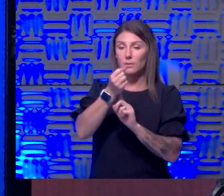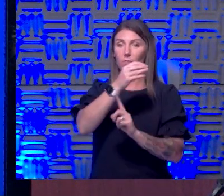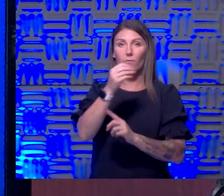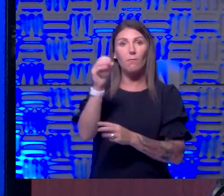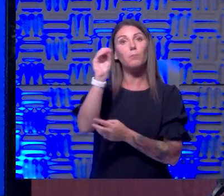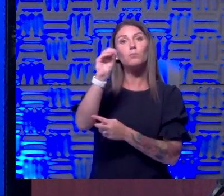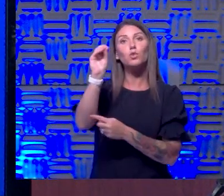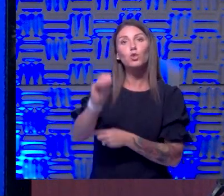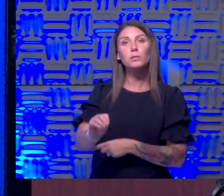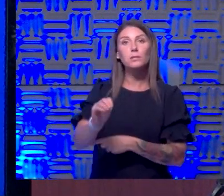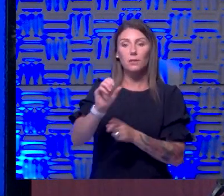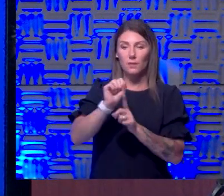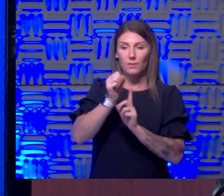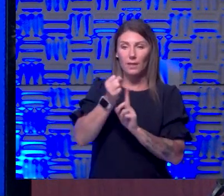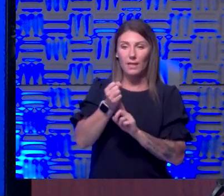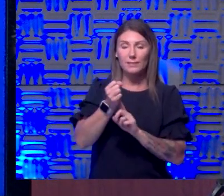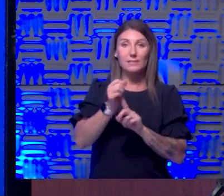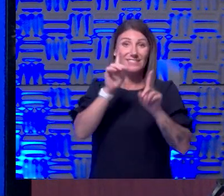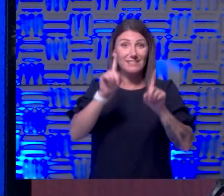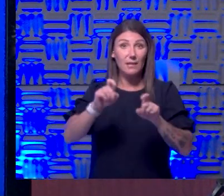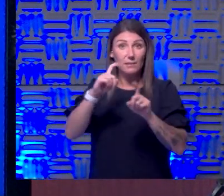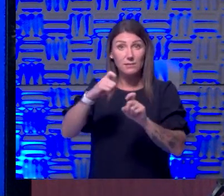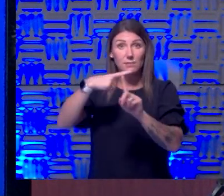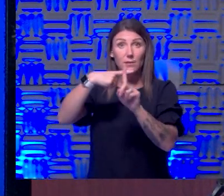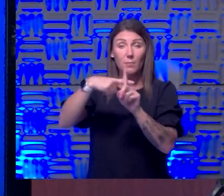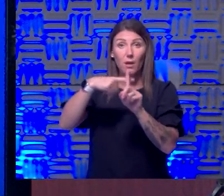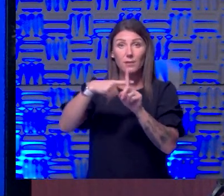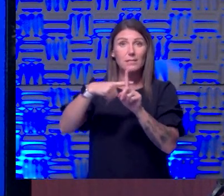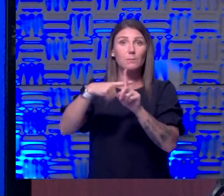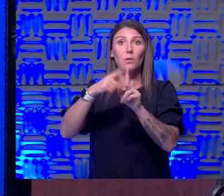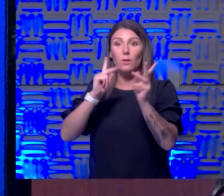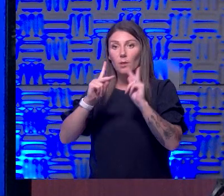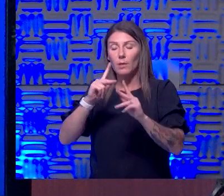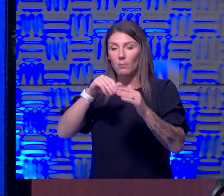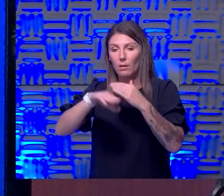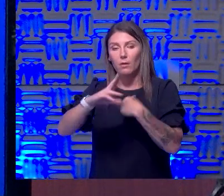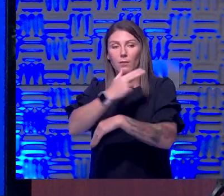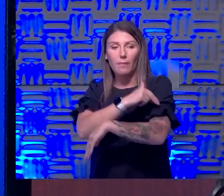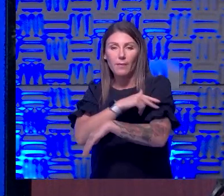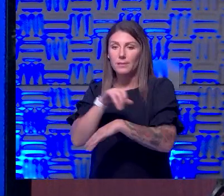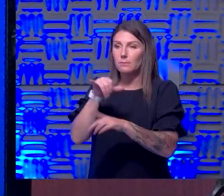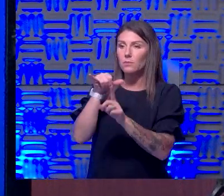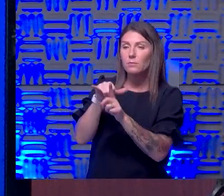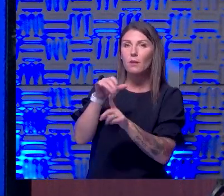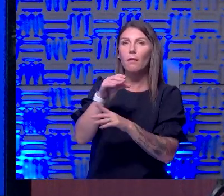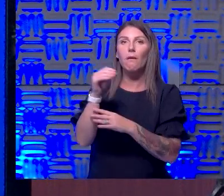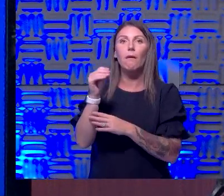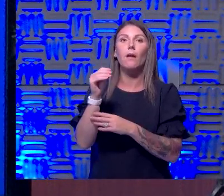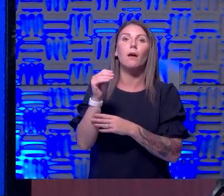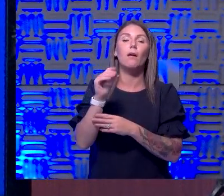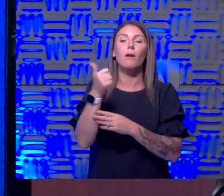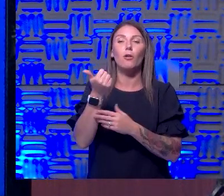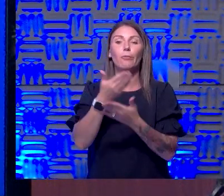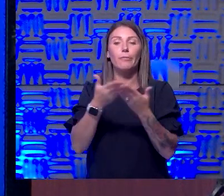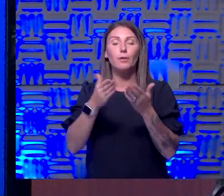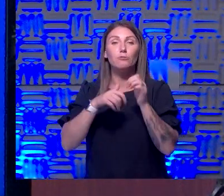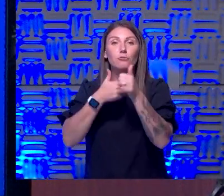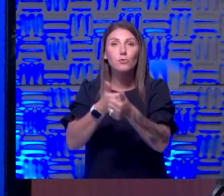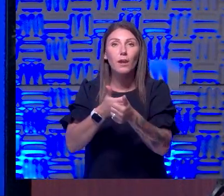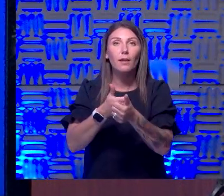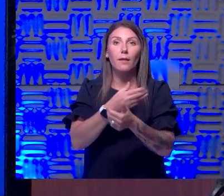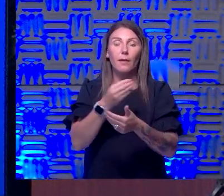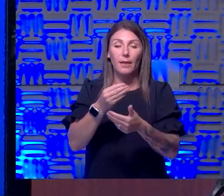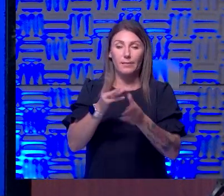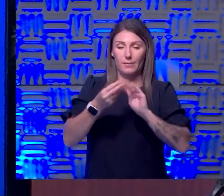of cases that tested positive, hospitalizations, and other things that we're tracking, like the number of people who show